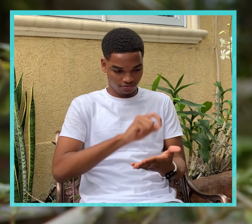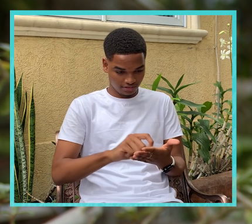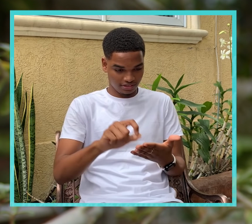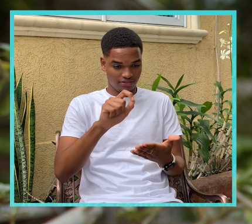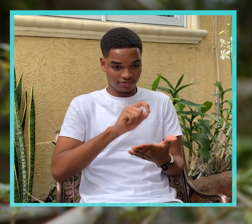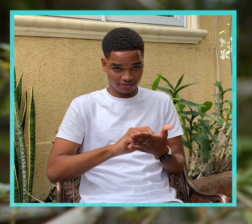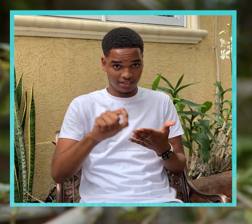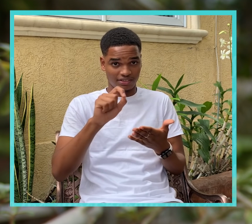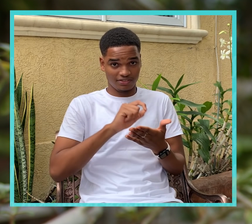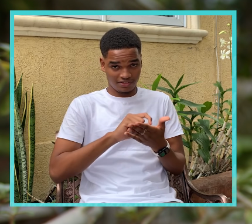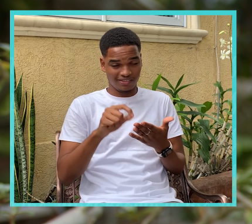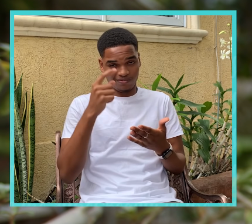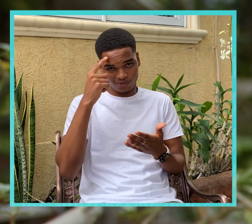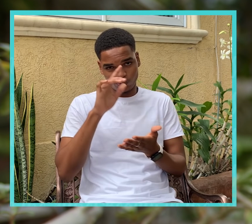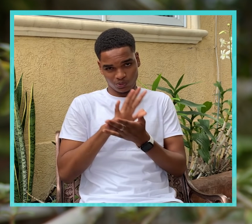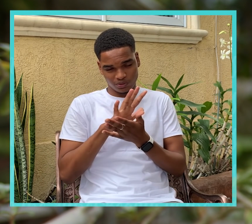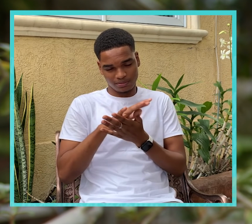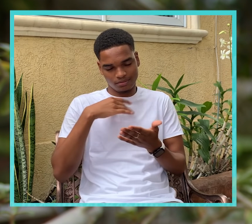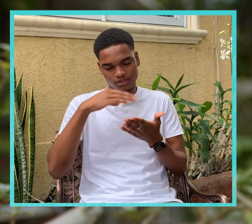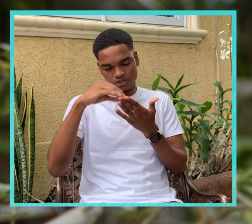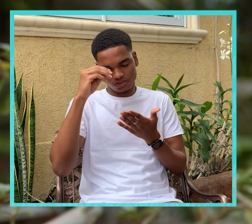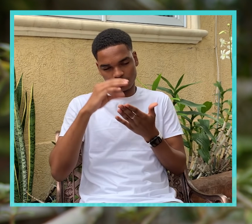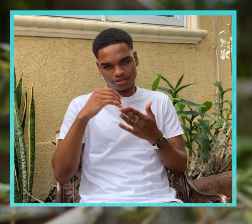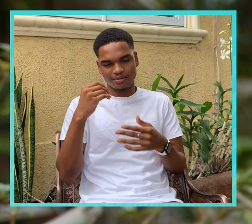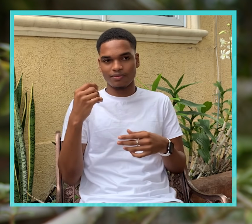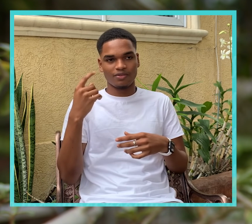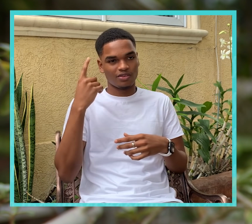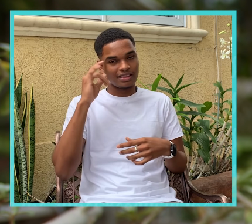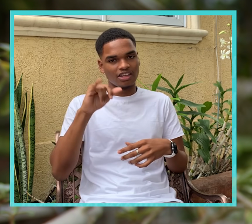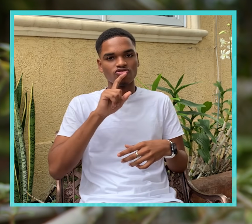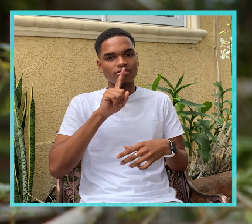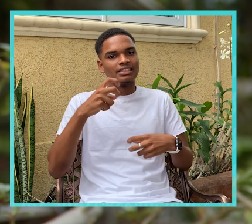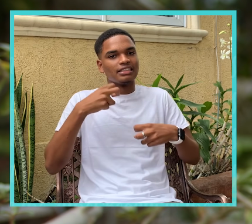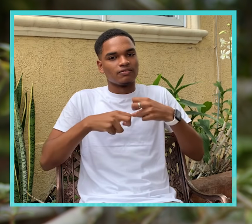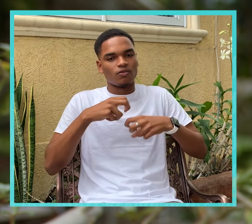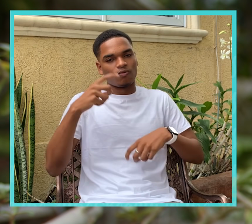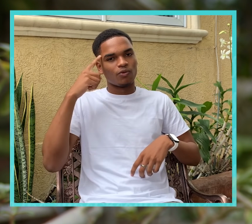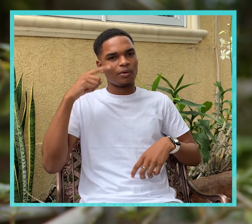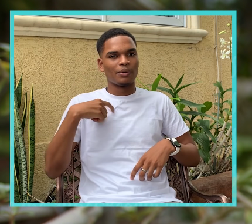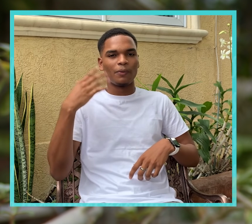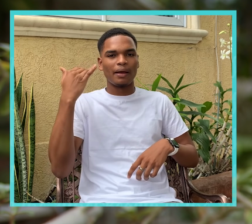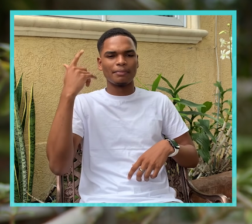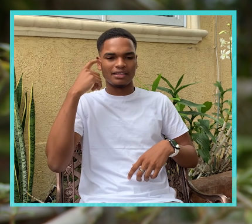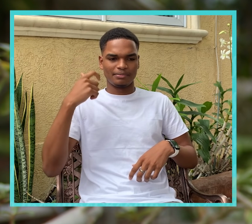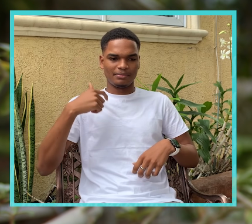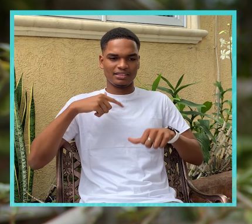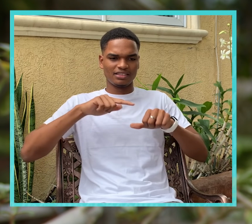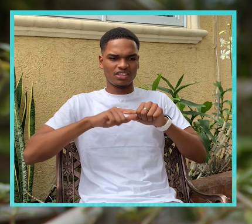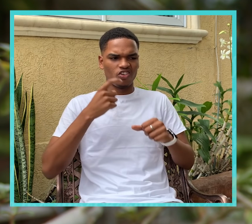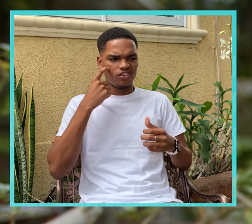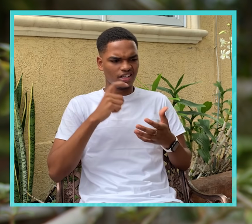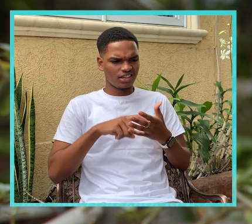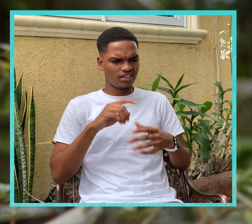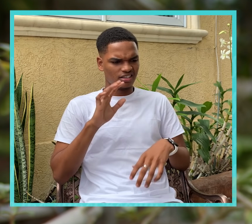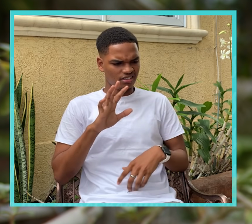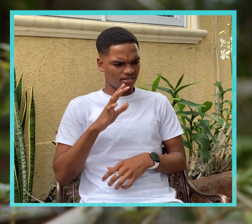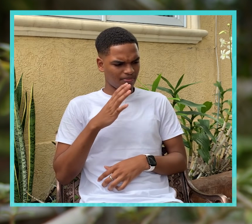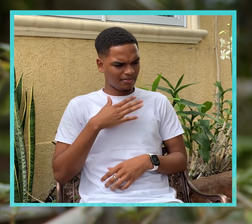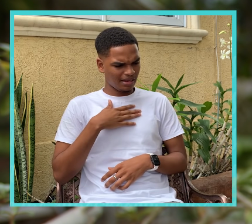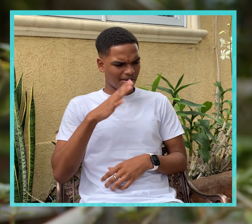all those things to learn. And so because of that, it was difficult for me, you know, because that's when I realized, hey, my